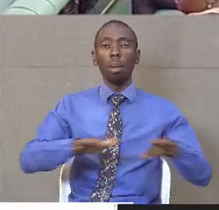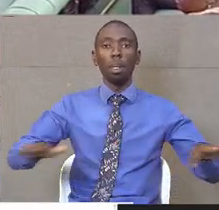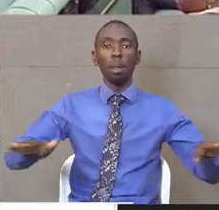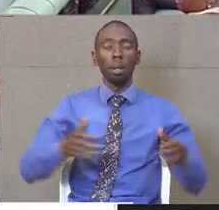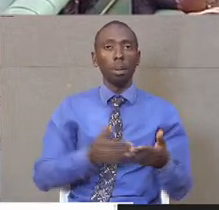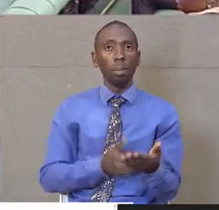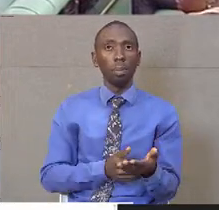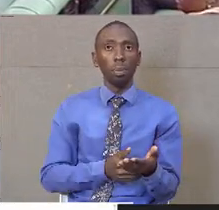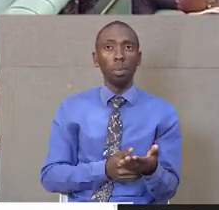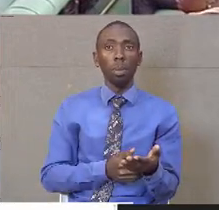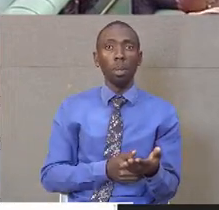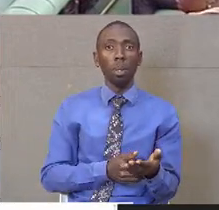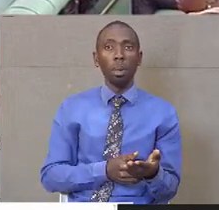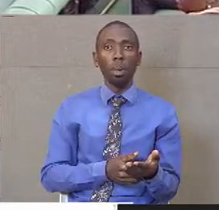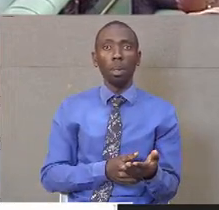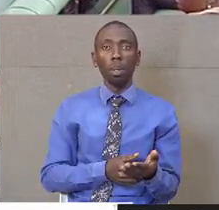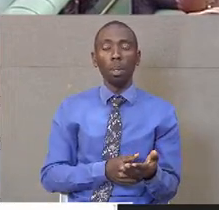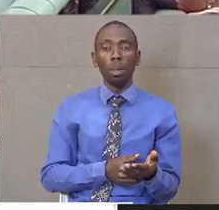Well, he